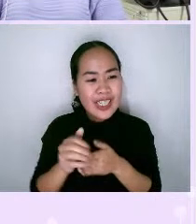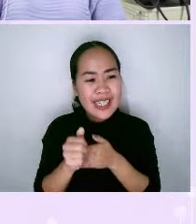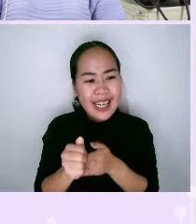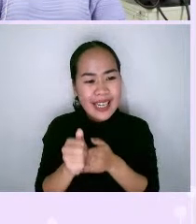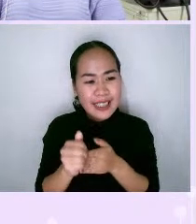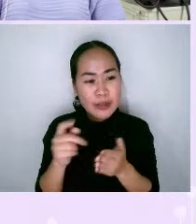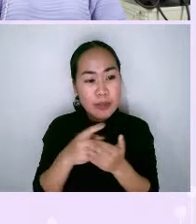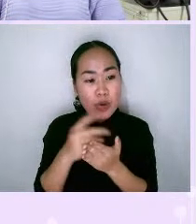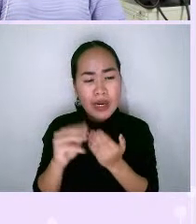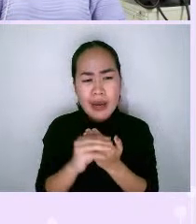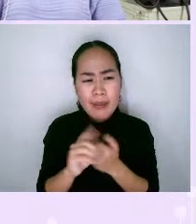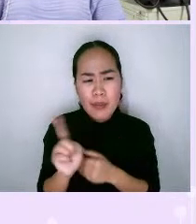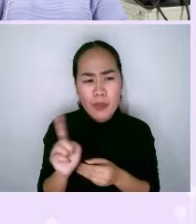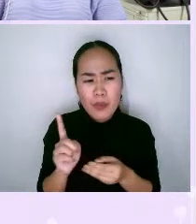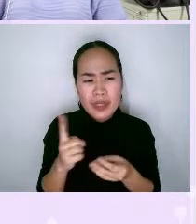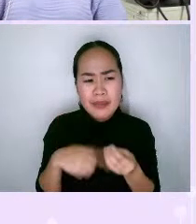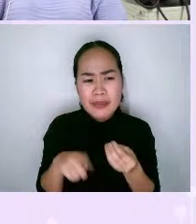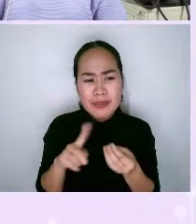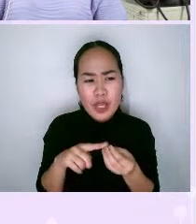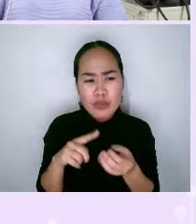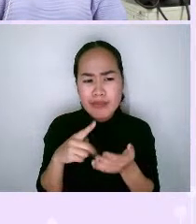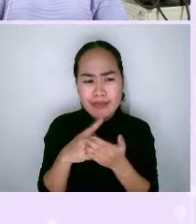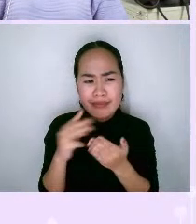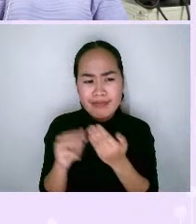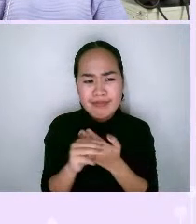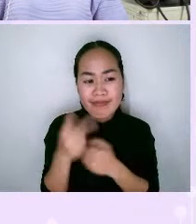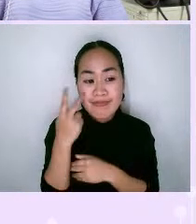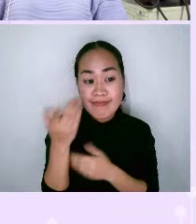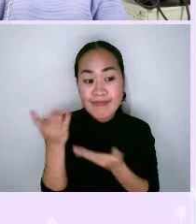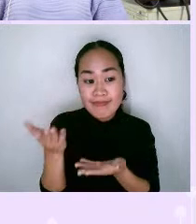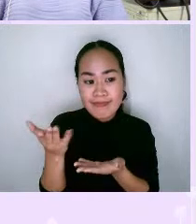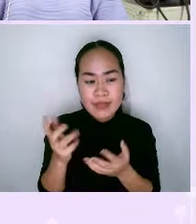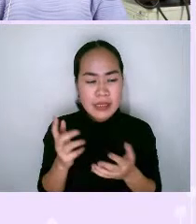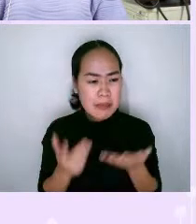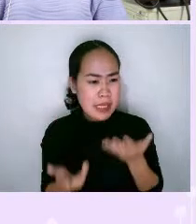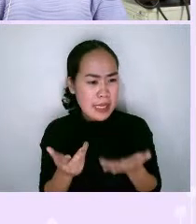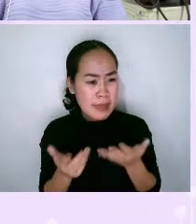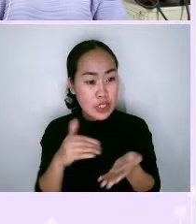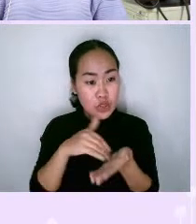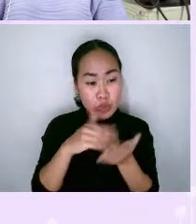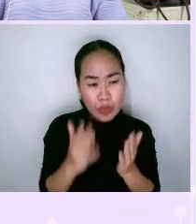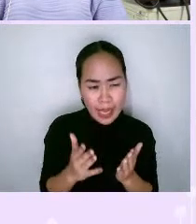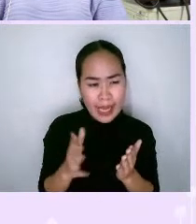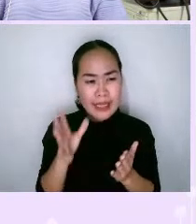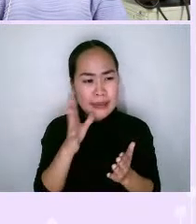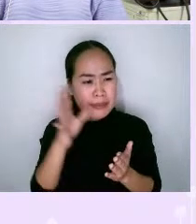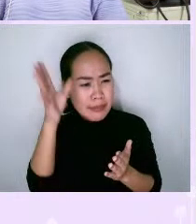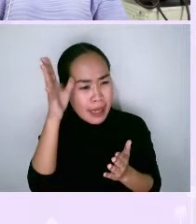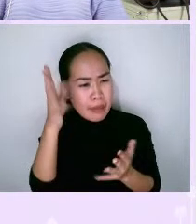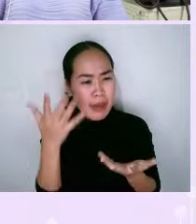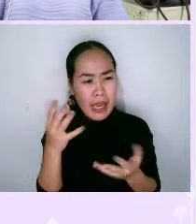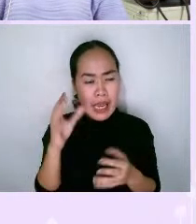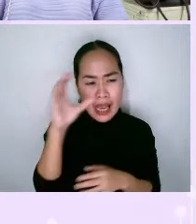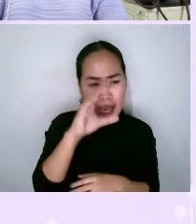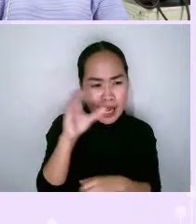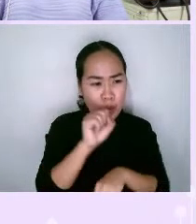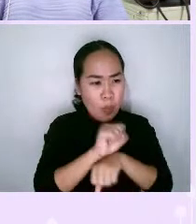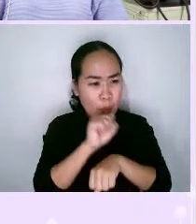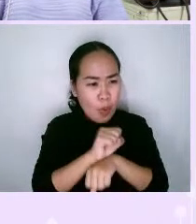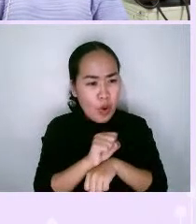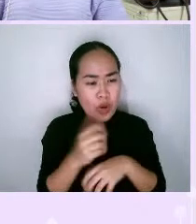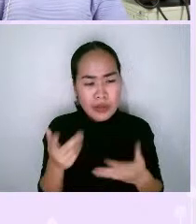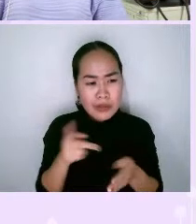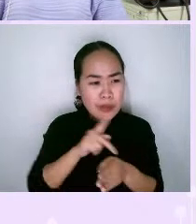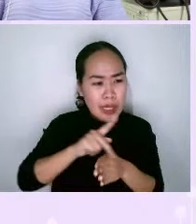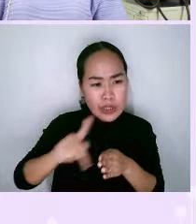ay nag-ensure sa ating mga beneficiaries, may they be students, parents, job seekers, and professionals,